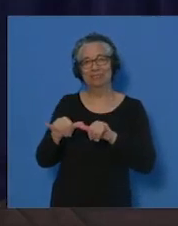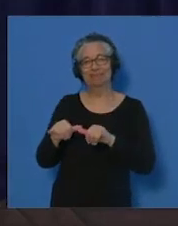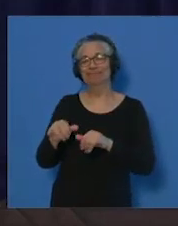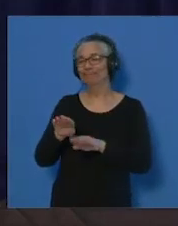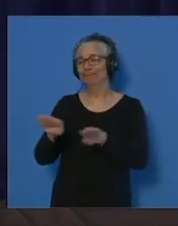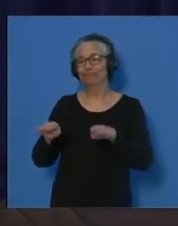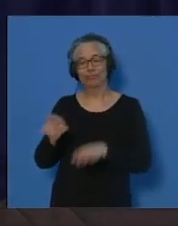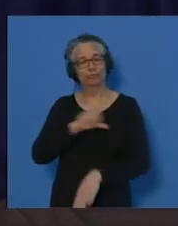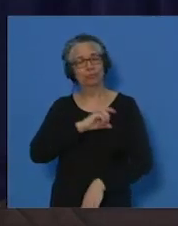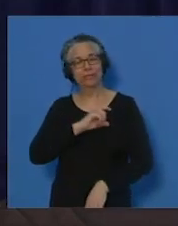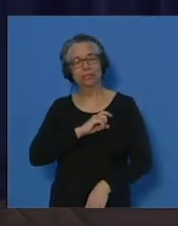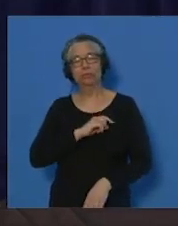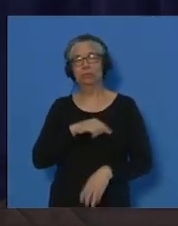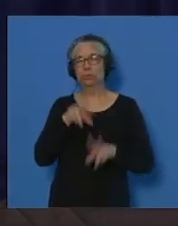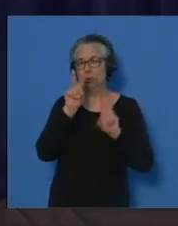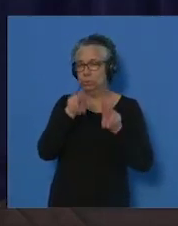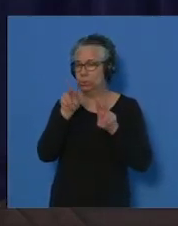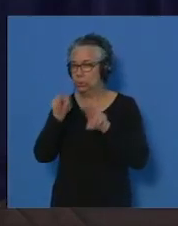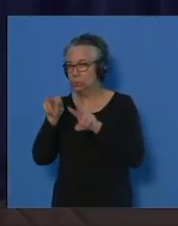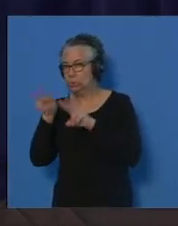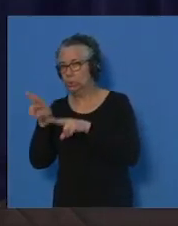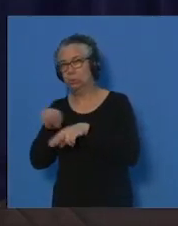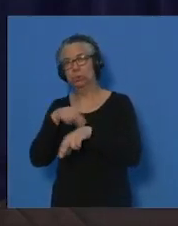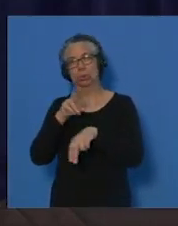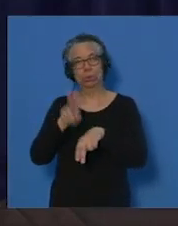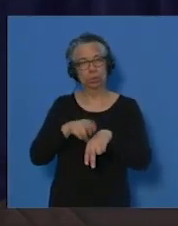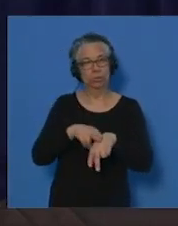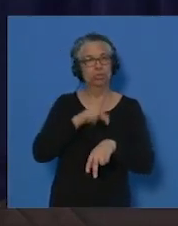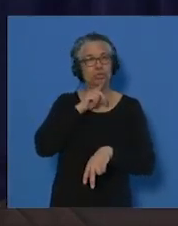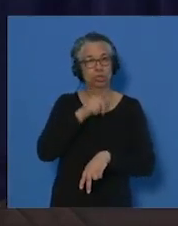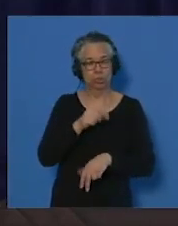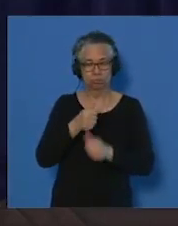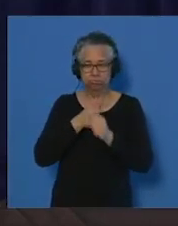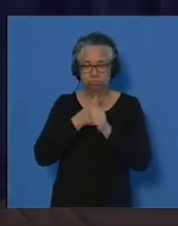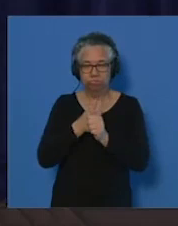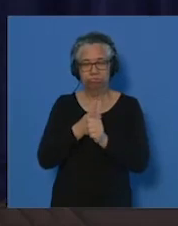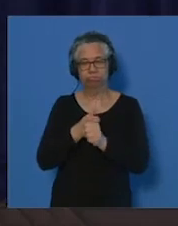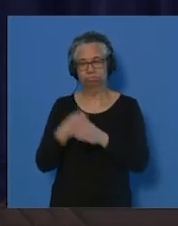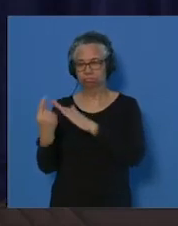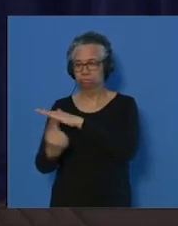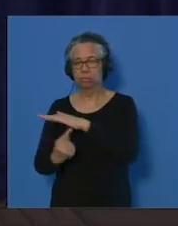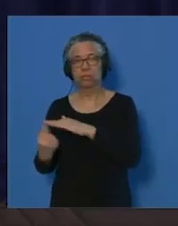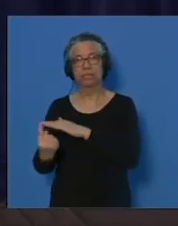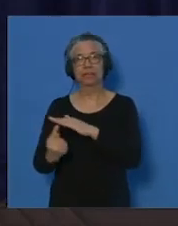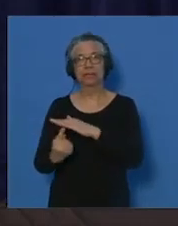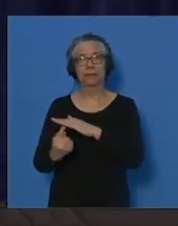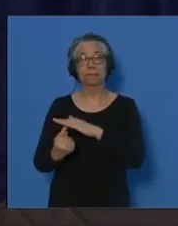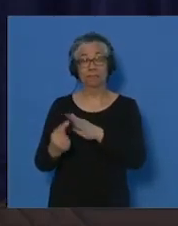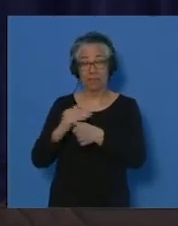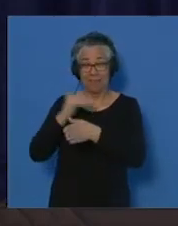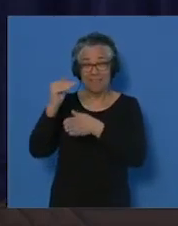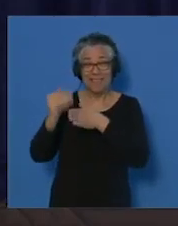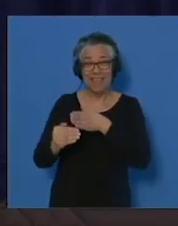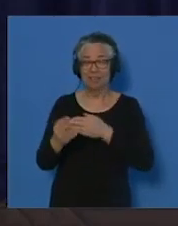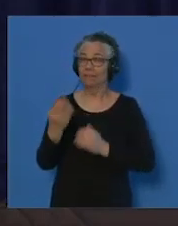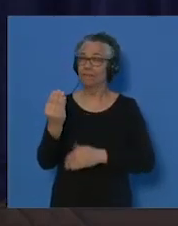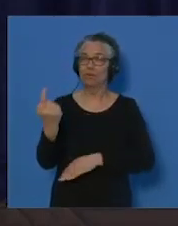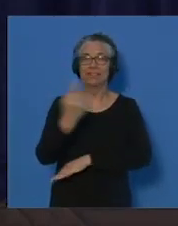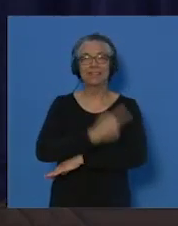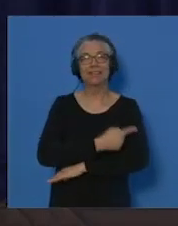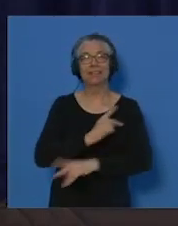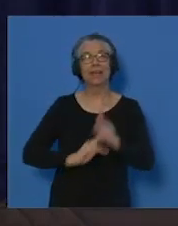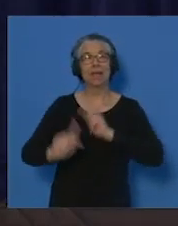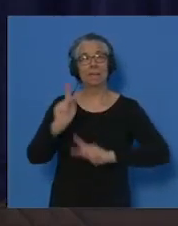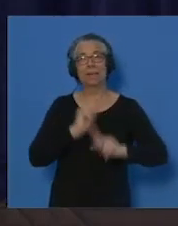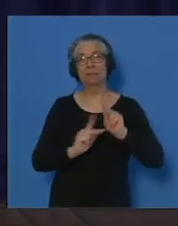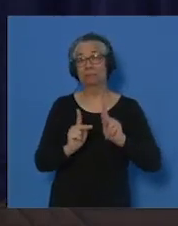Service on a regular basis to ensure that they are maintaining their quarantine. At the end of the 14 days,